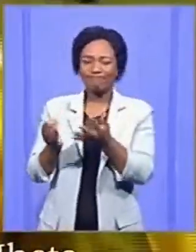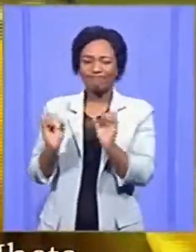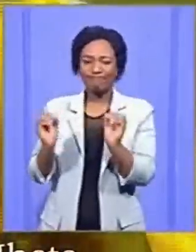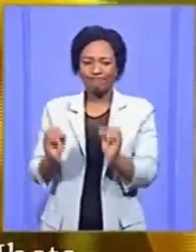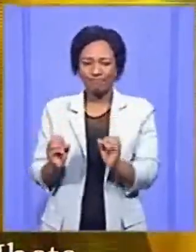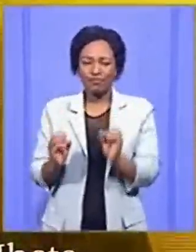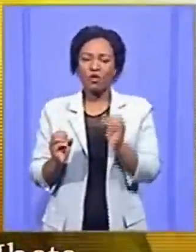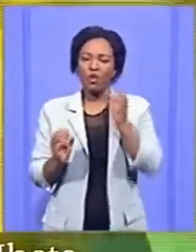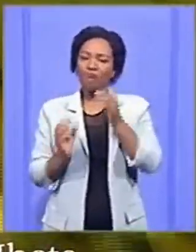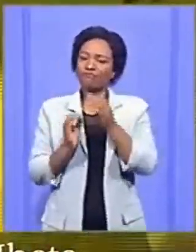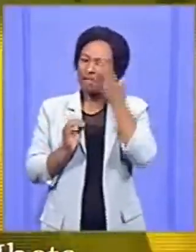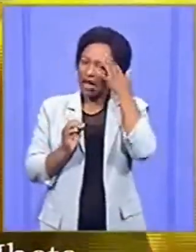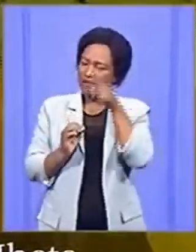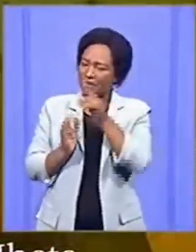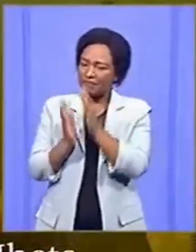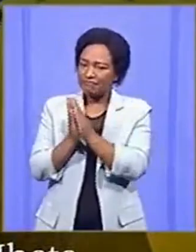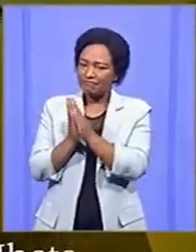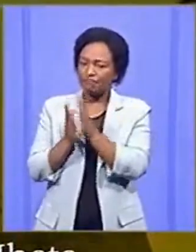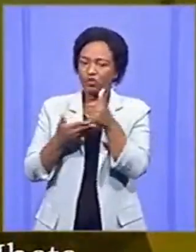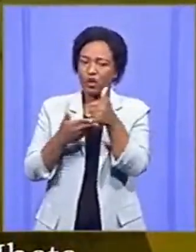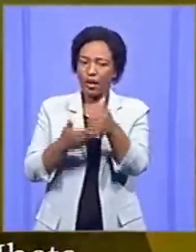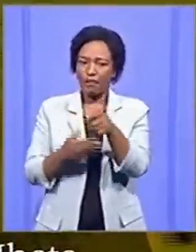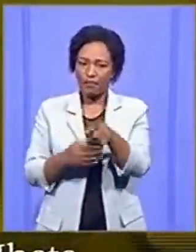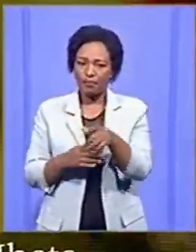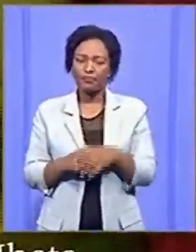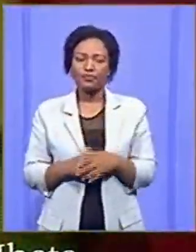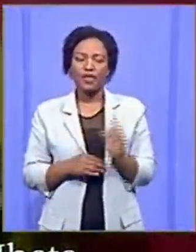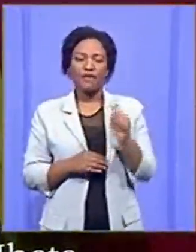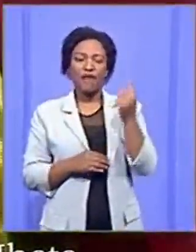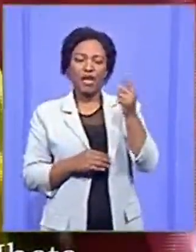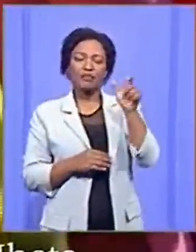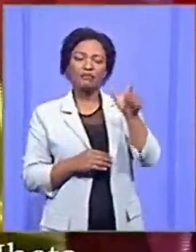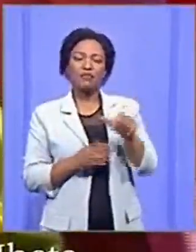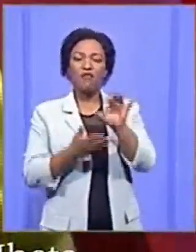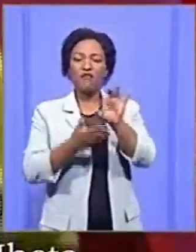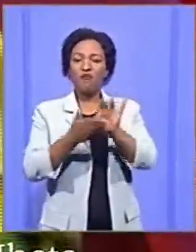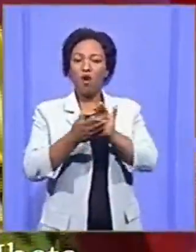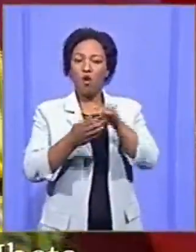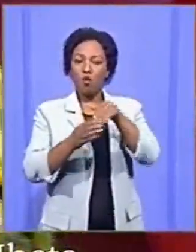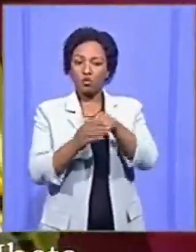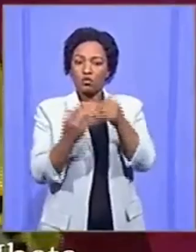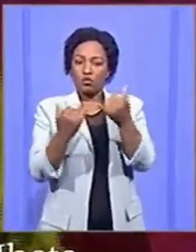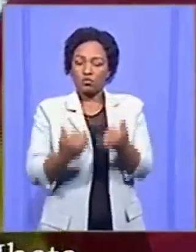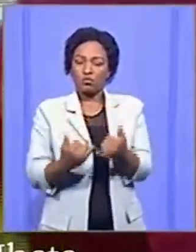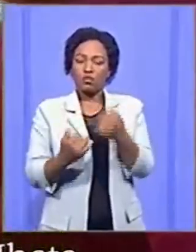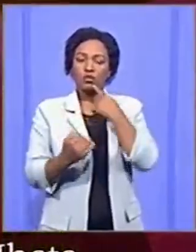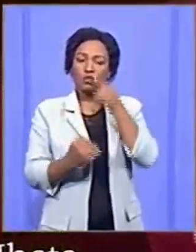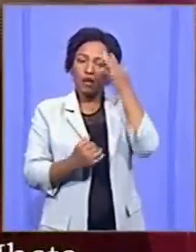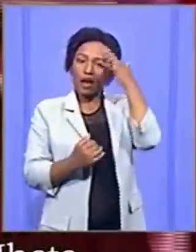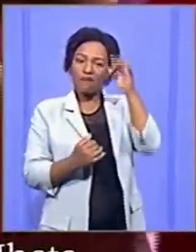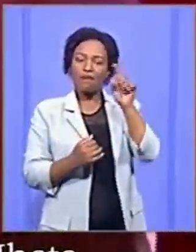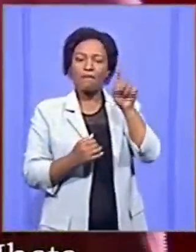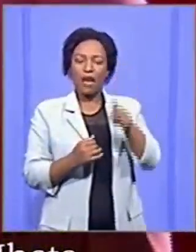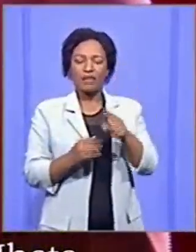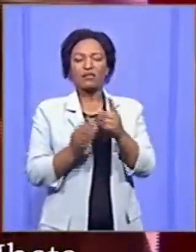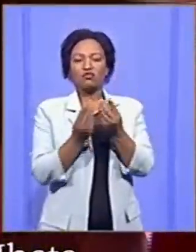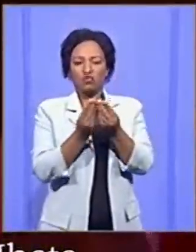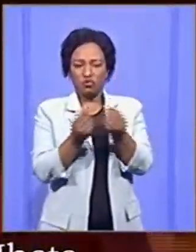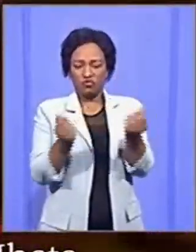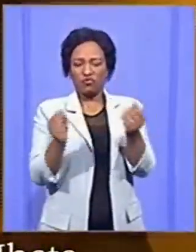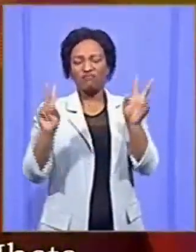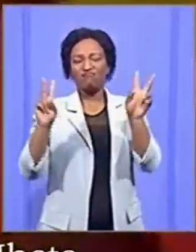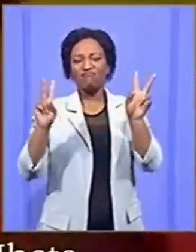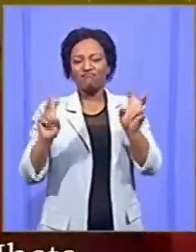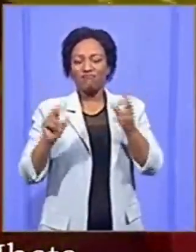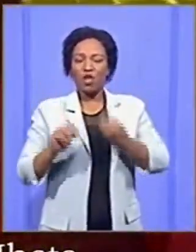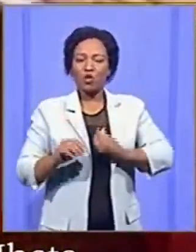mo thusa. Bao e leng lekgetho la ntlha ba tlhopha ba kopile puso go tla ka tharabololo mo mererong e ya amanang le bašwa